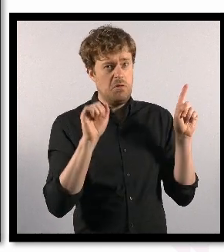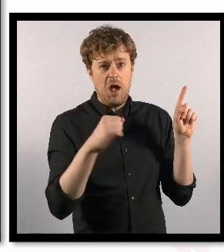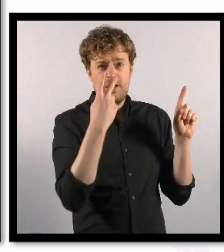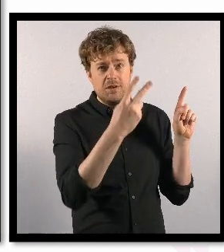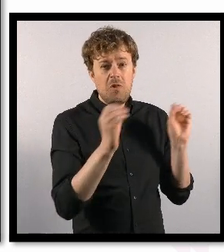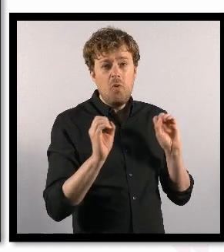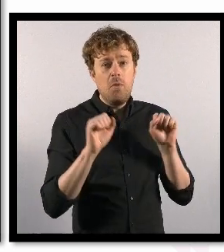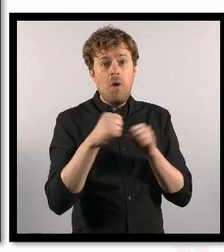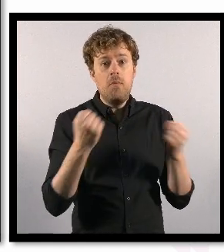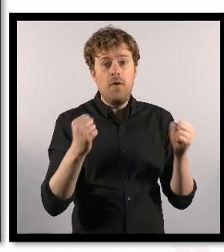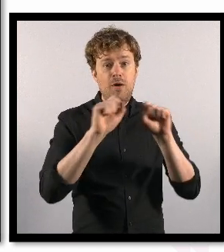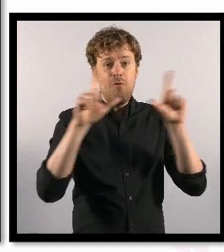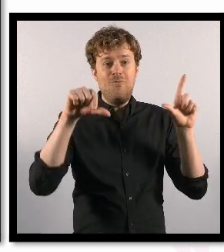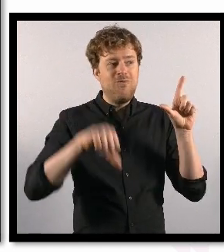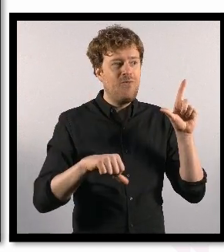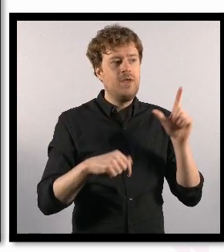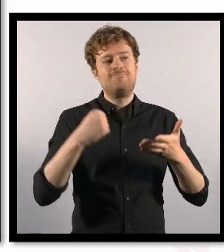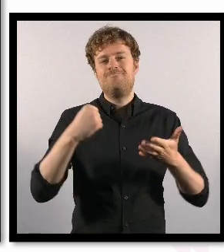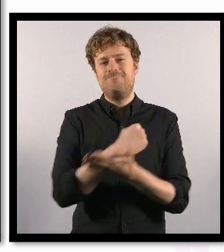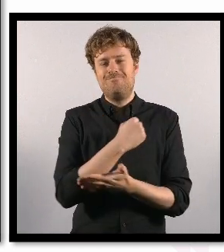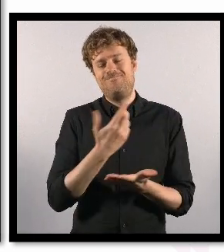Thank you all.